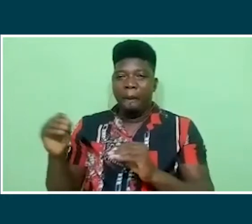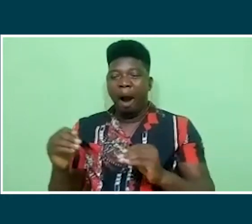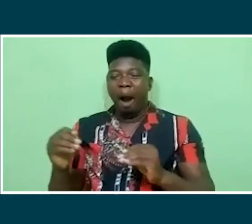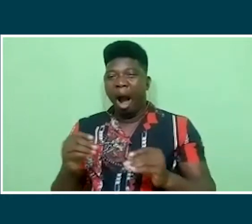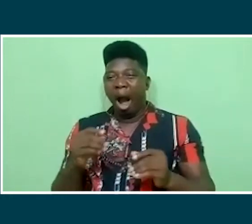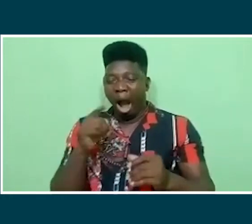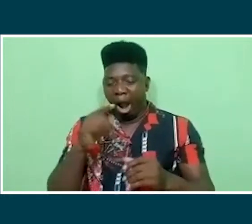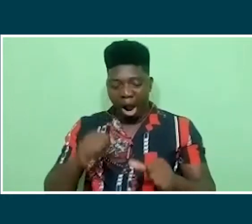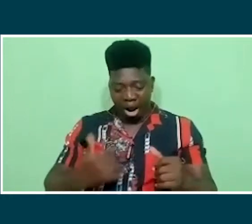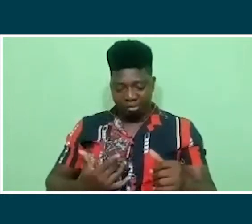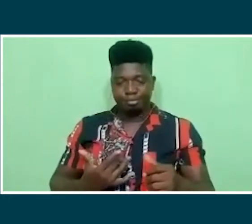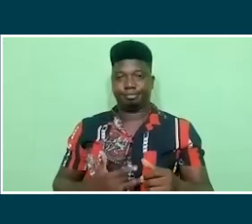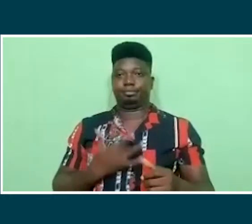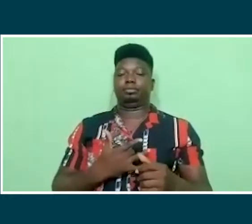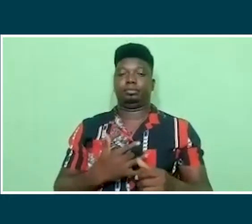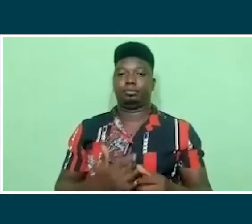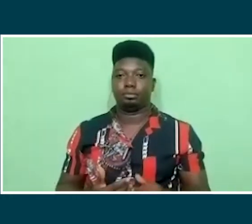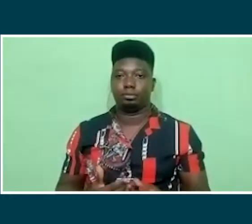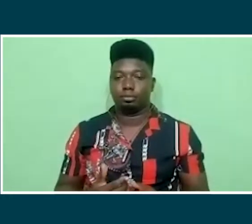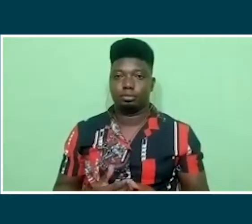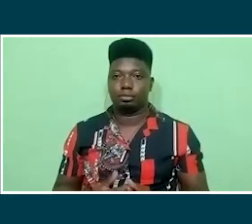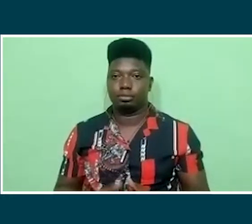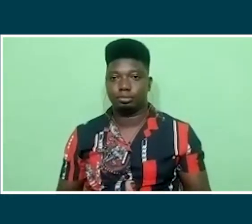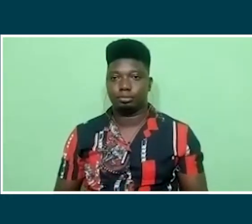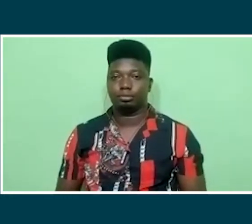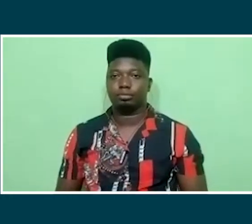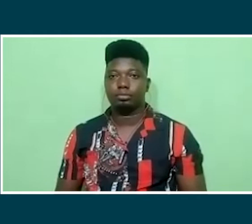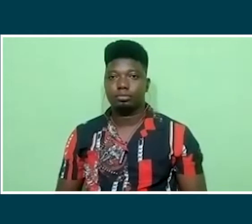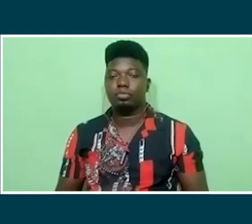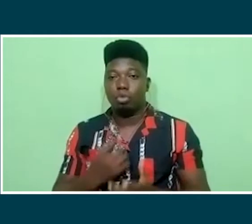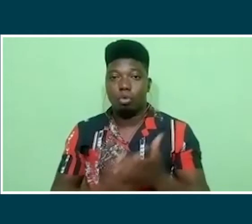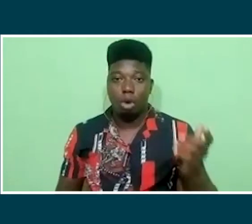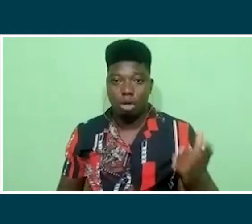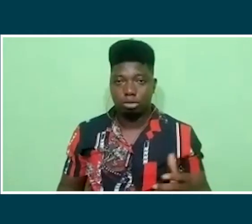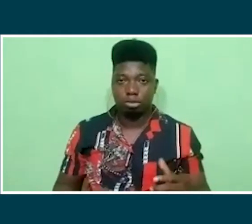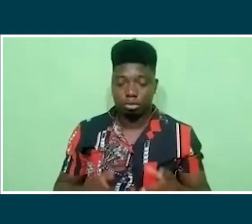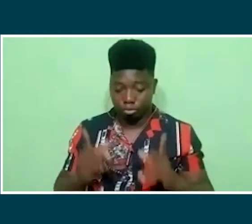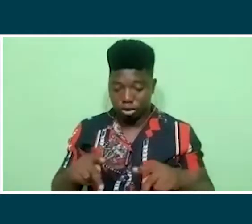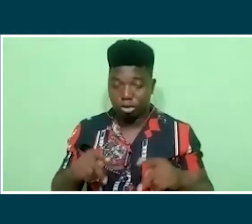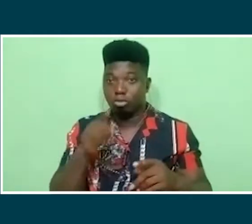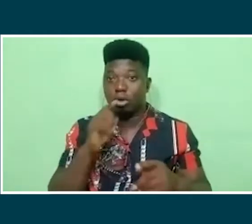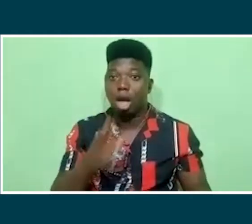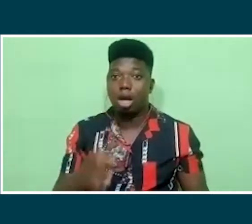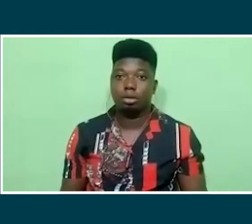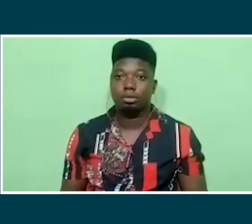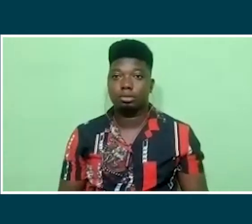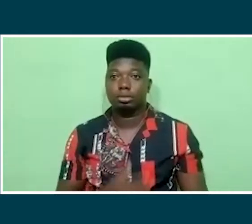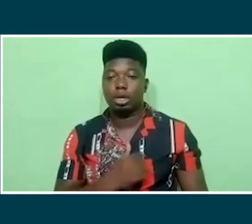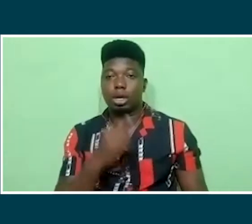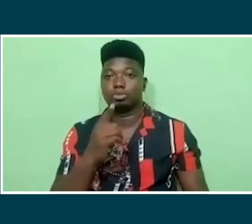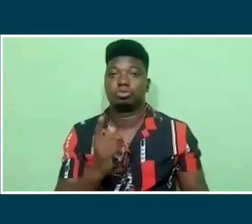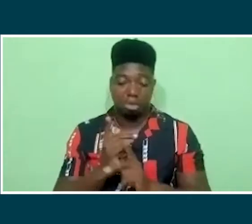as a gift and not as an indictment on what a horrible person you are. And just carrying